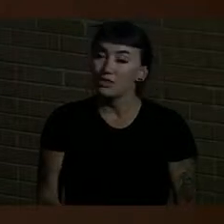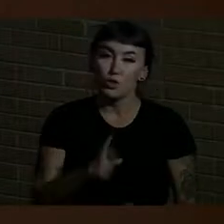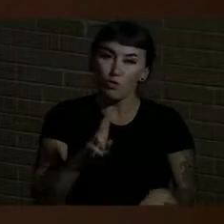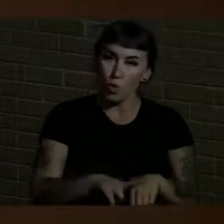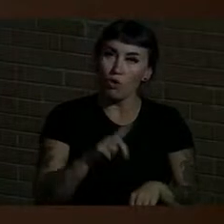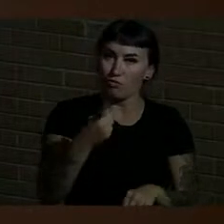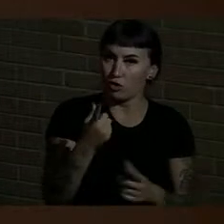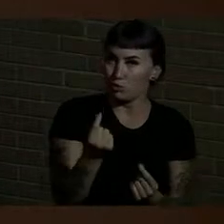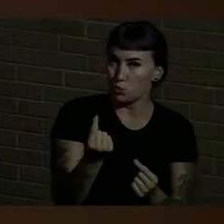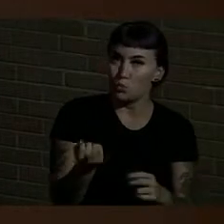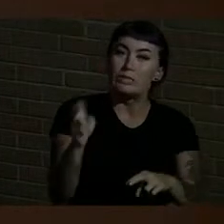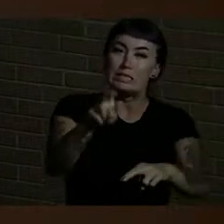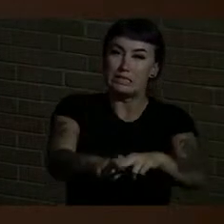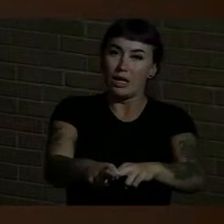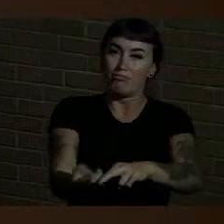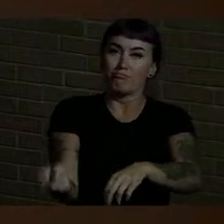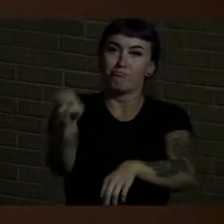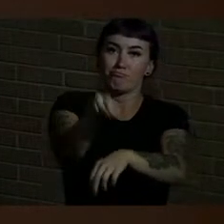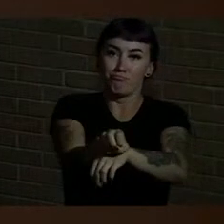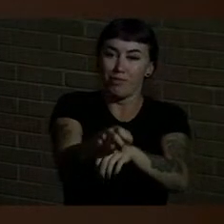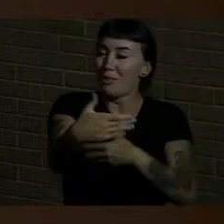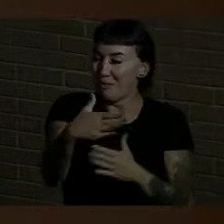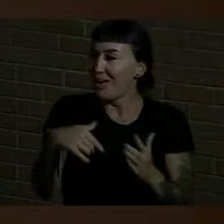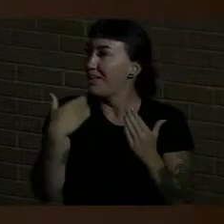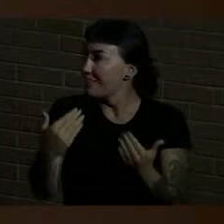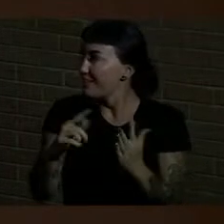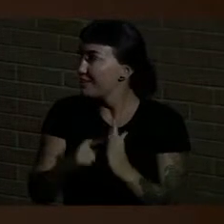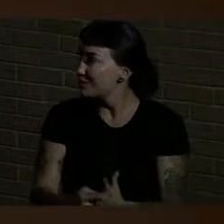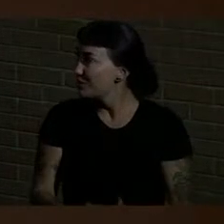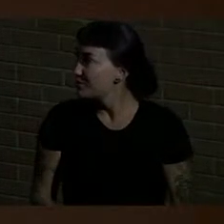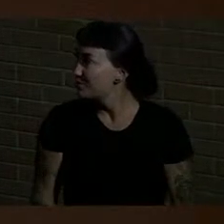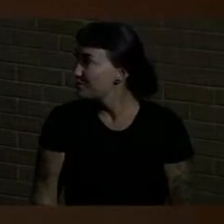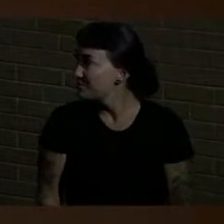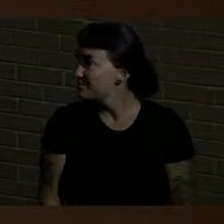course. And then they began.